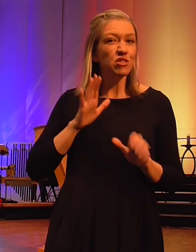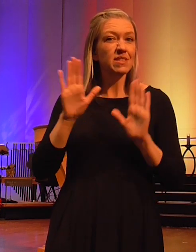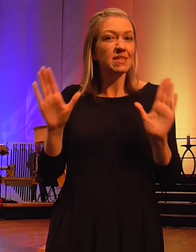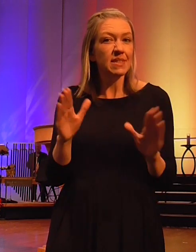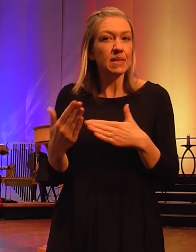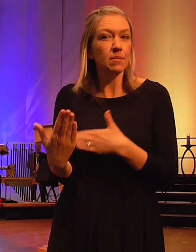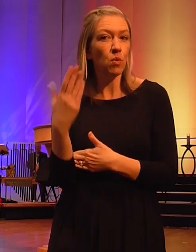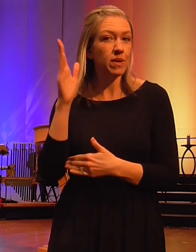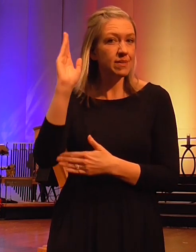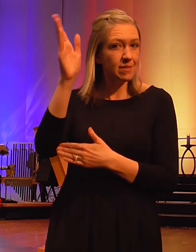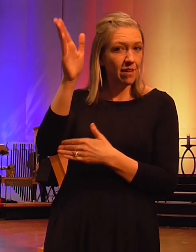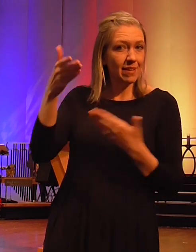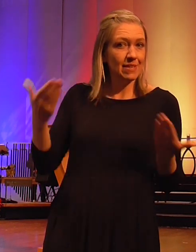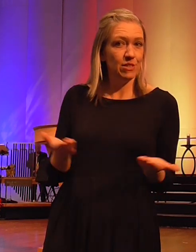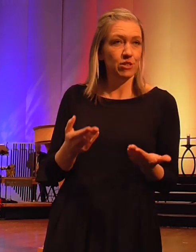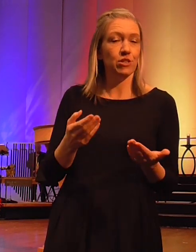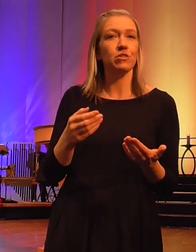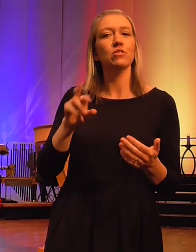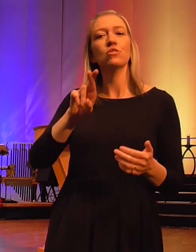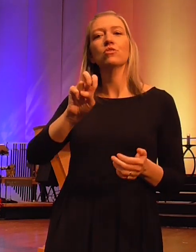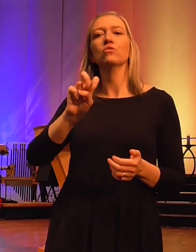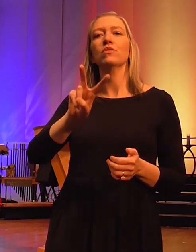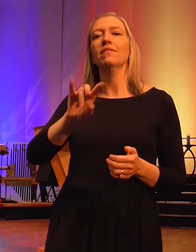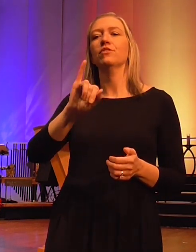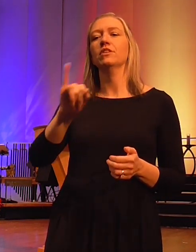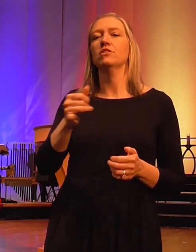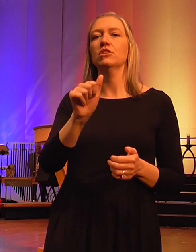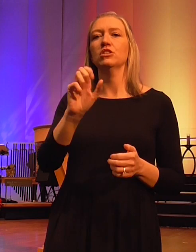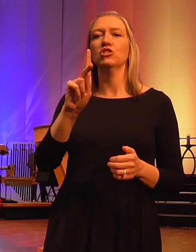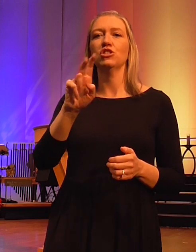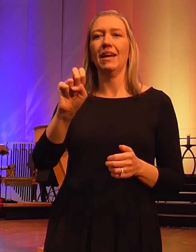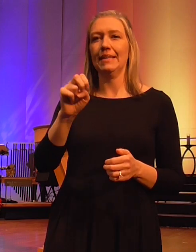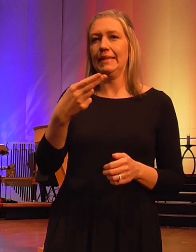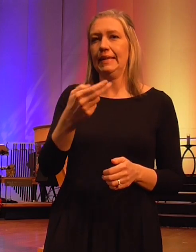morning talk here at Mile High Church is our own Reverend Jackie Harris.